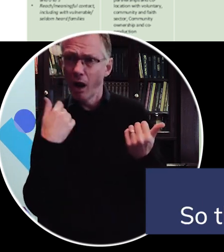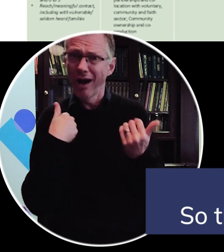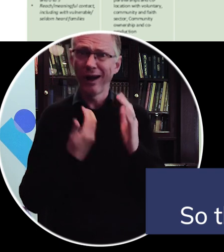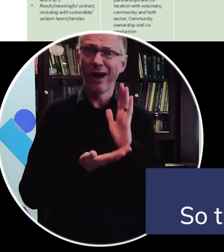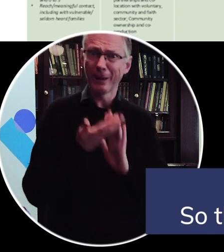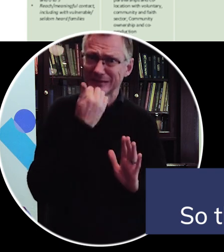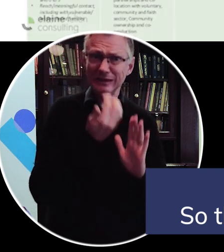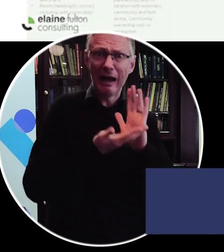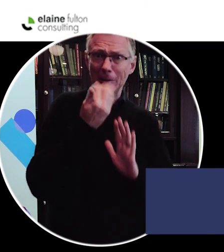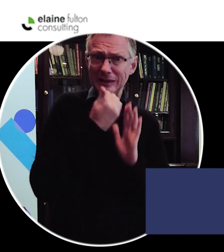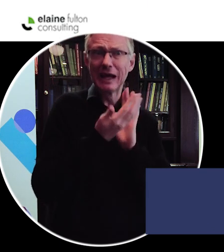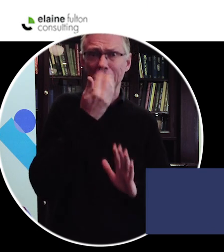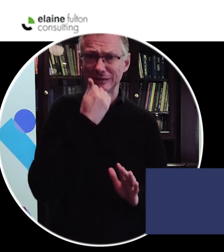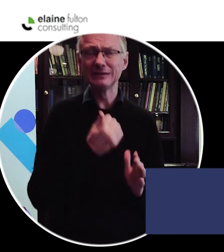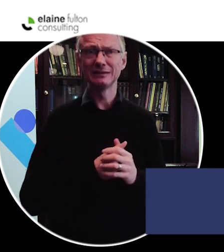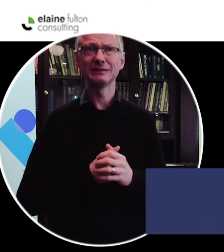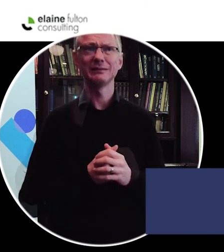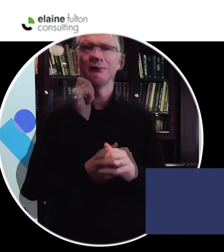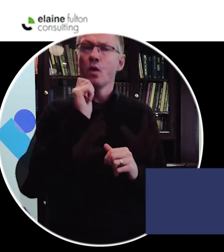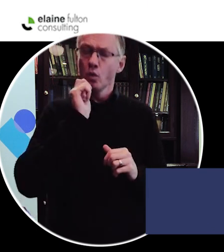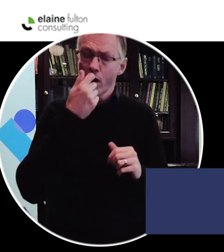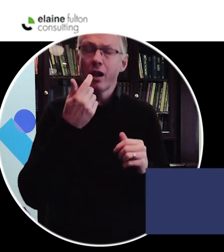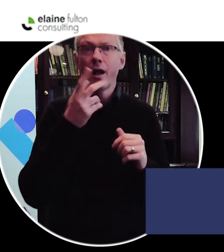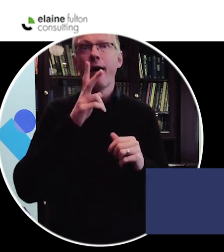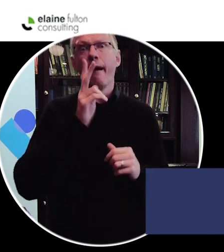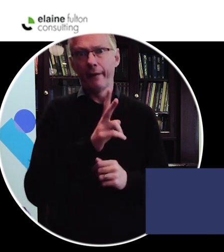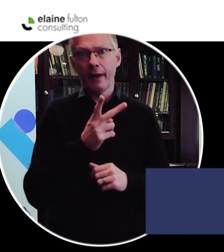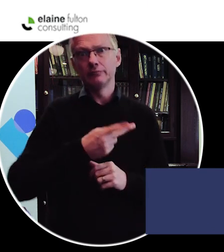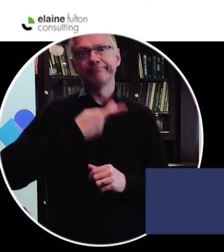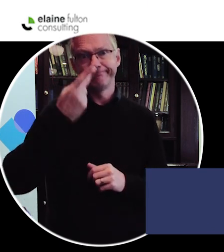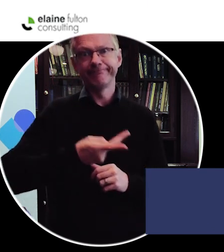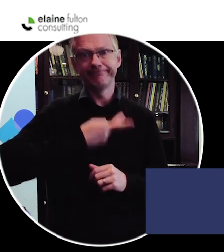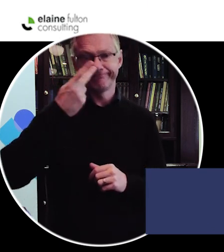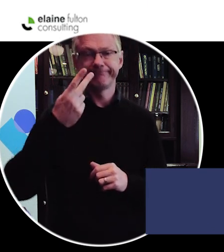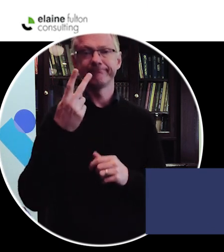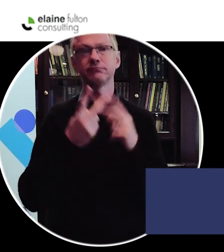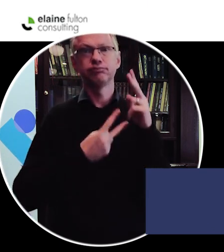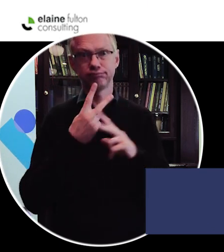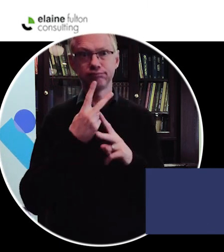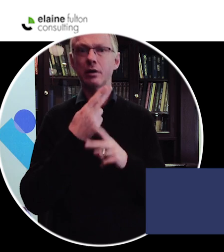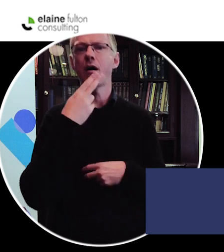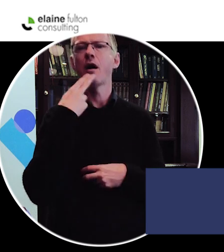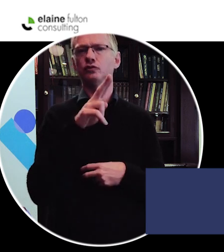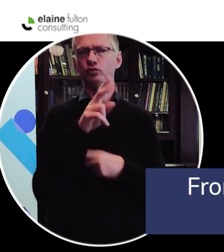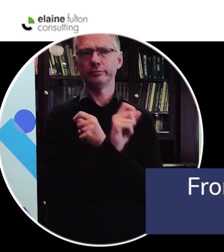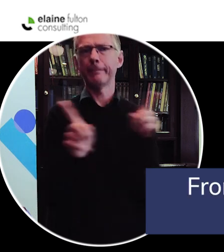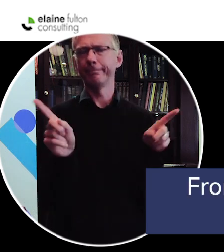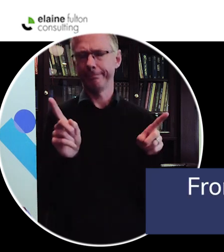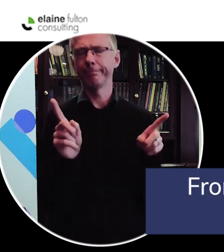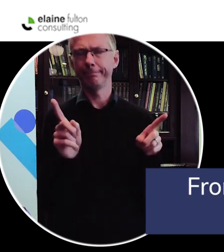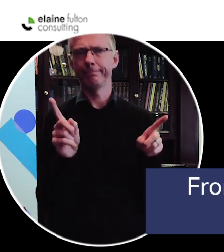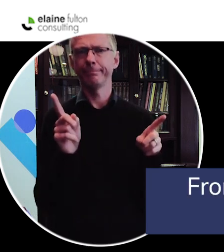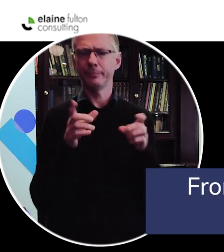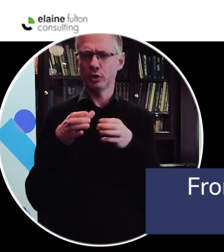you through the next steps. There will be a further iteration, which is going to go out this afternoon from